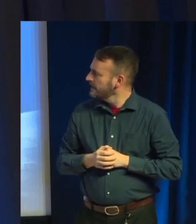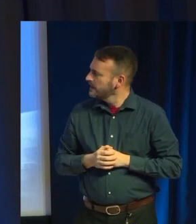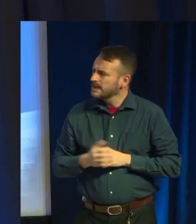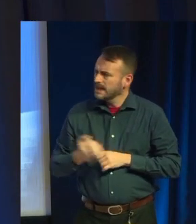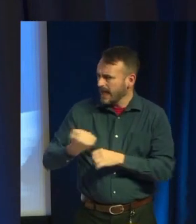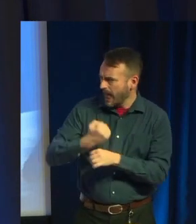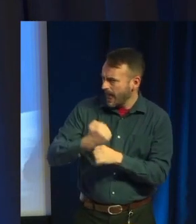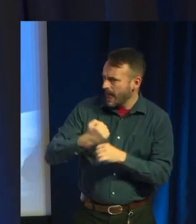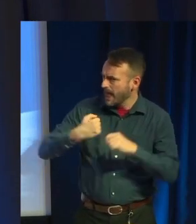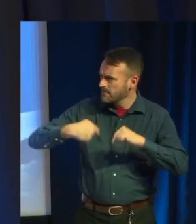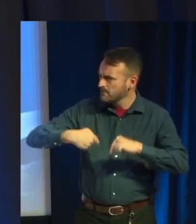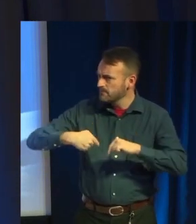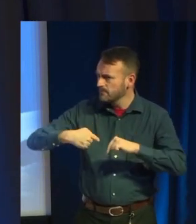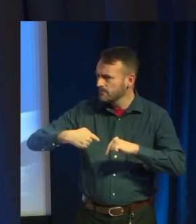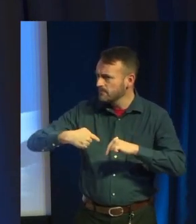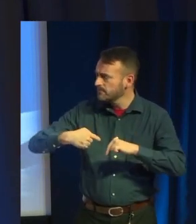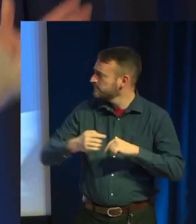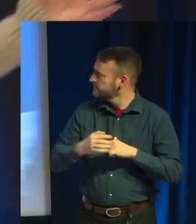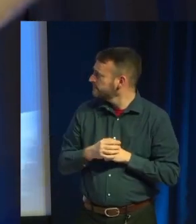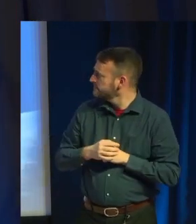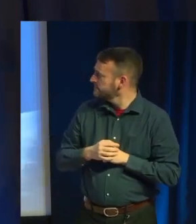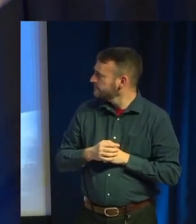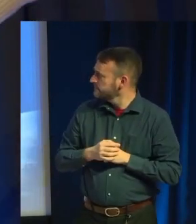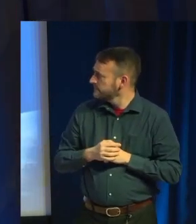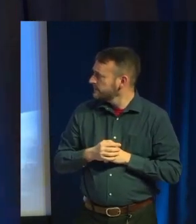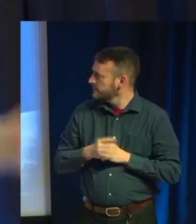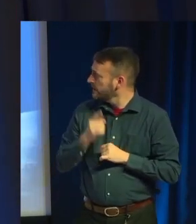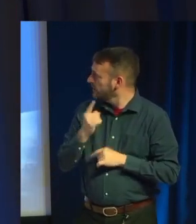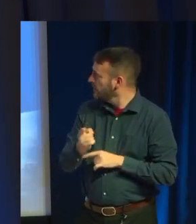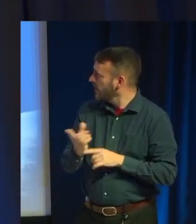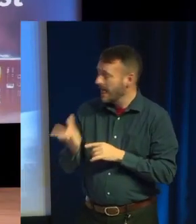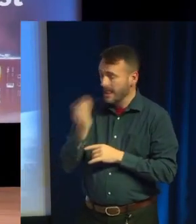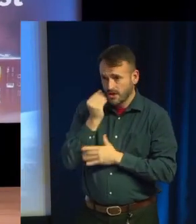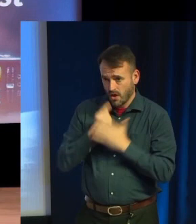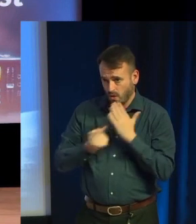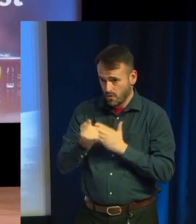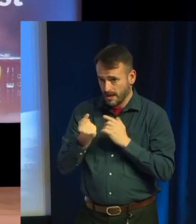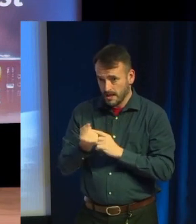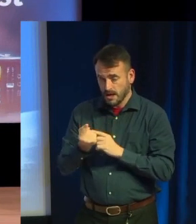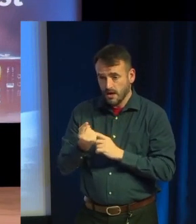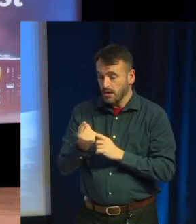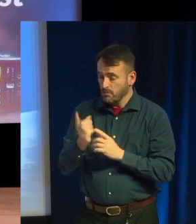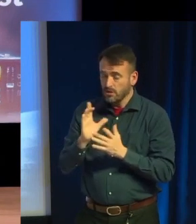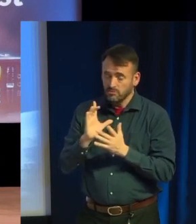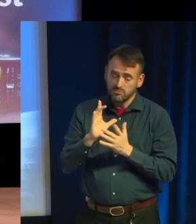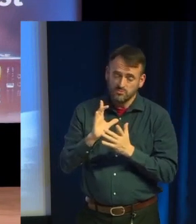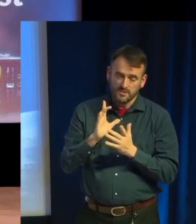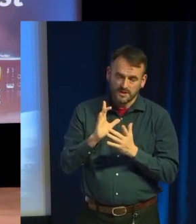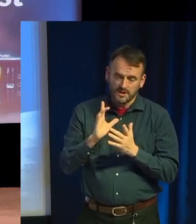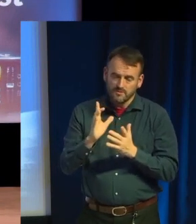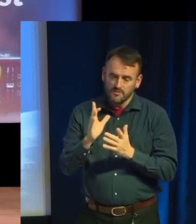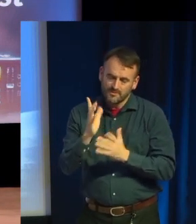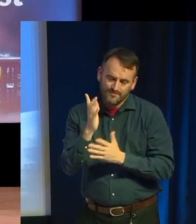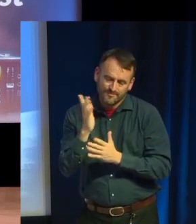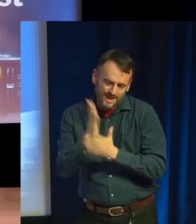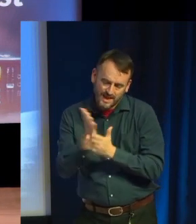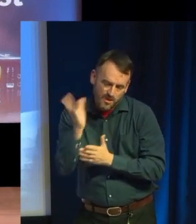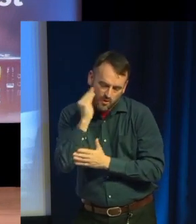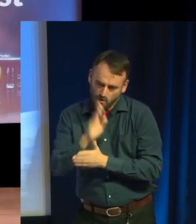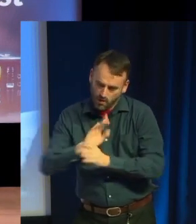we call audio only. Well, not only because we have visuals, but we'll get into that later. The